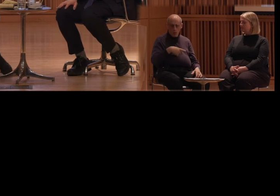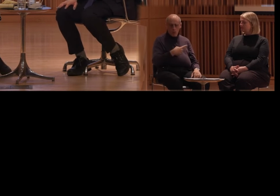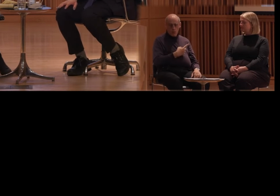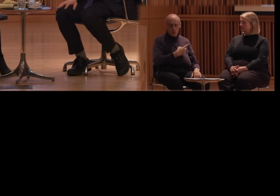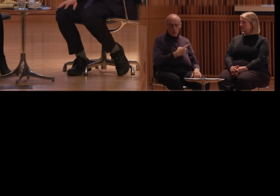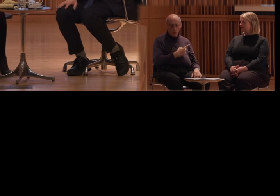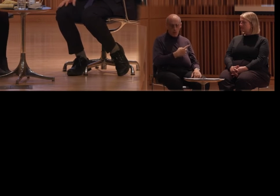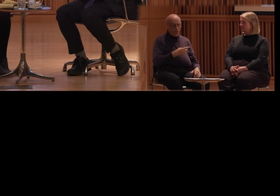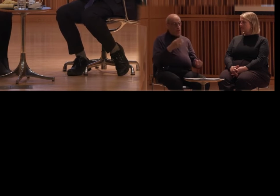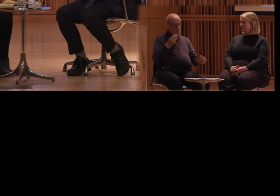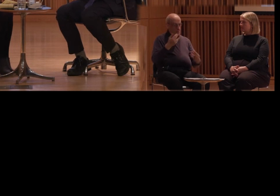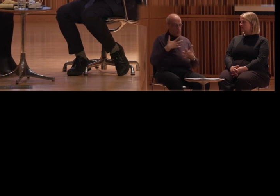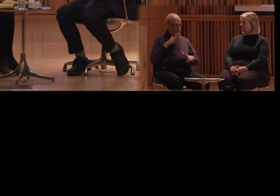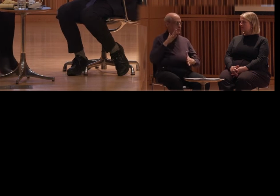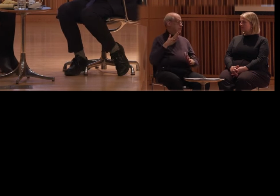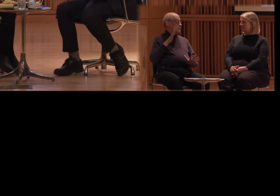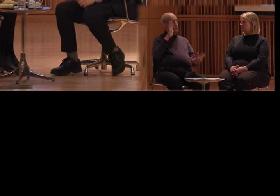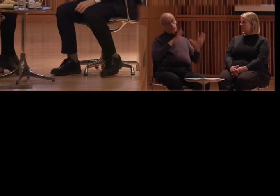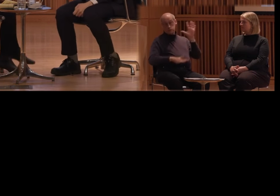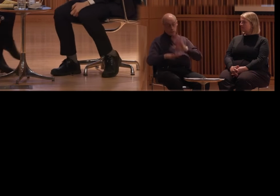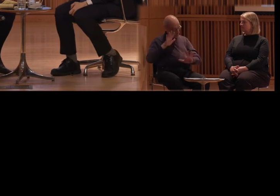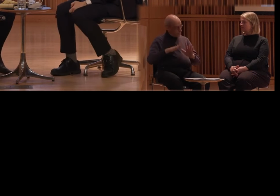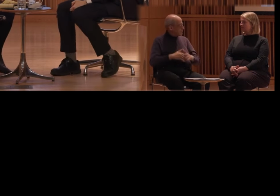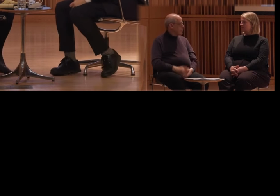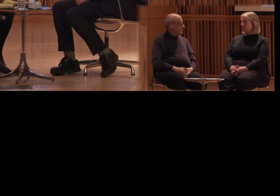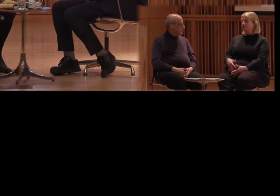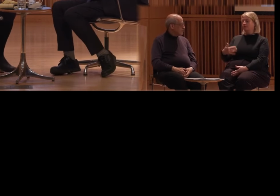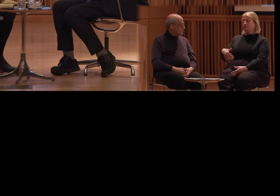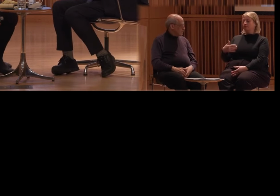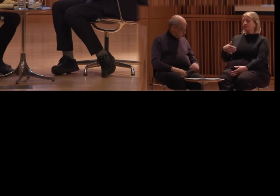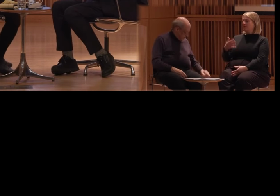It's left me a little flummoxed. So I have a